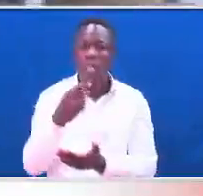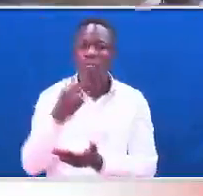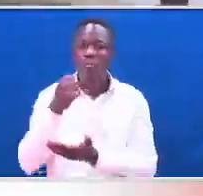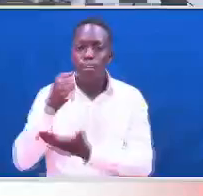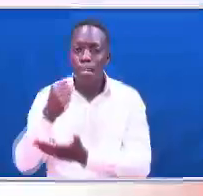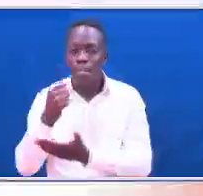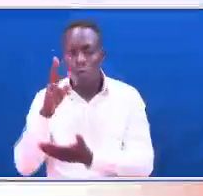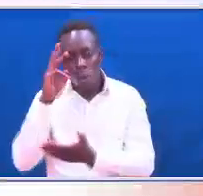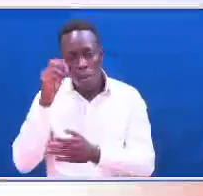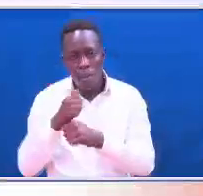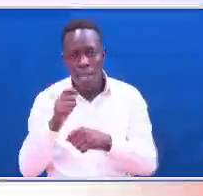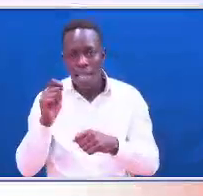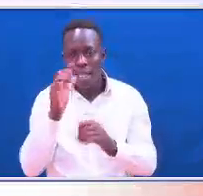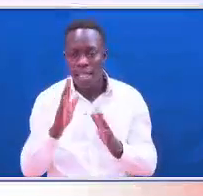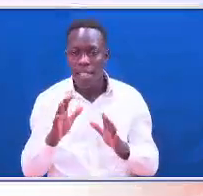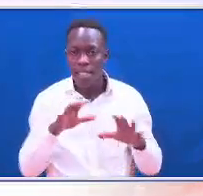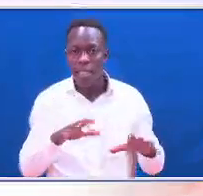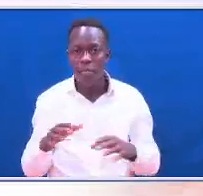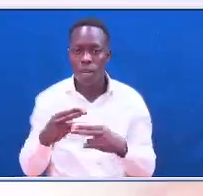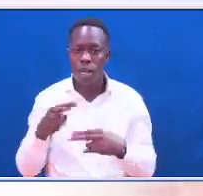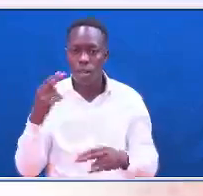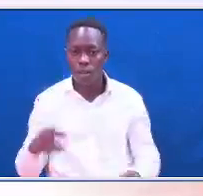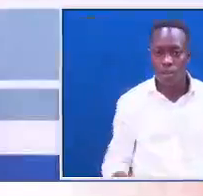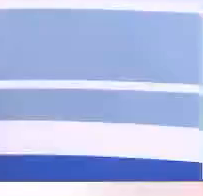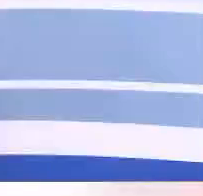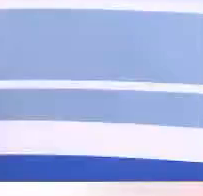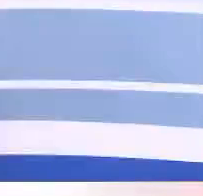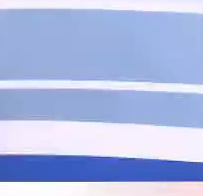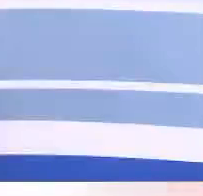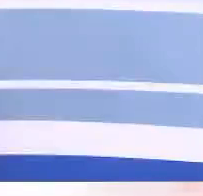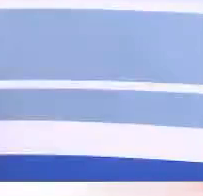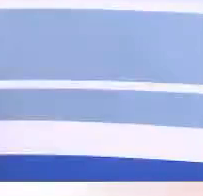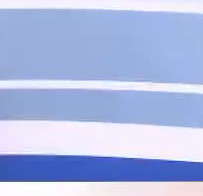burden struggling Kenyans. Let's cross over to what's happening in the world.